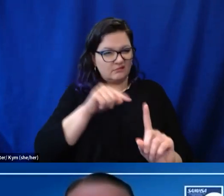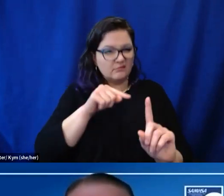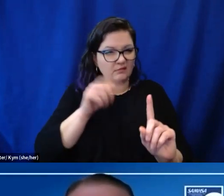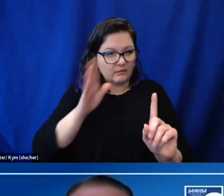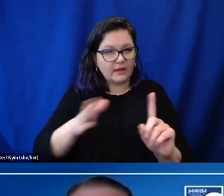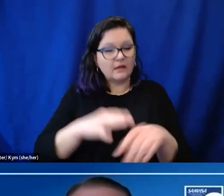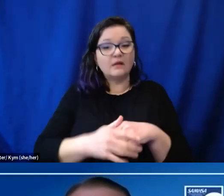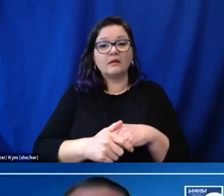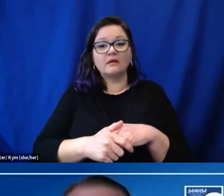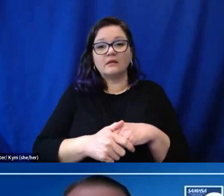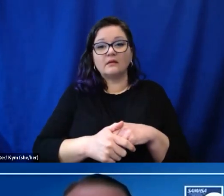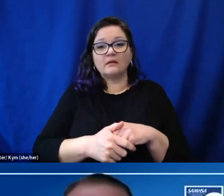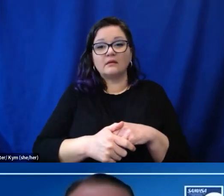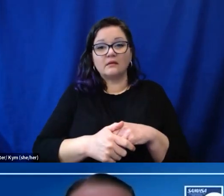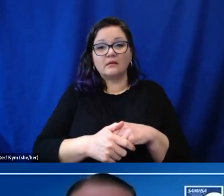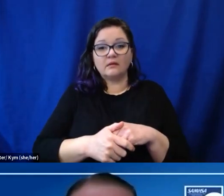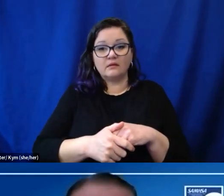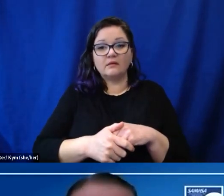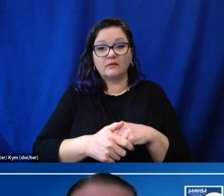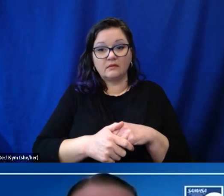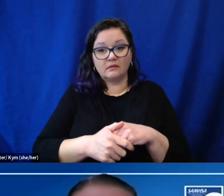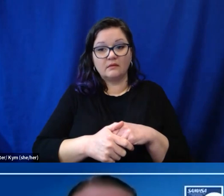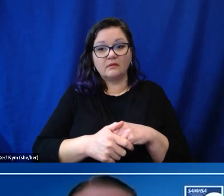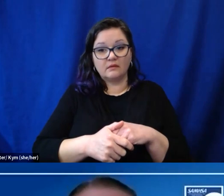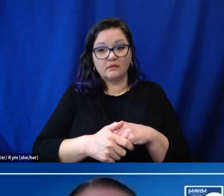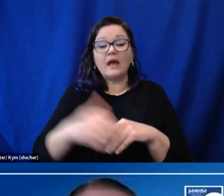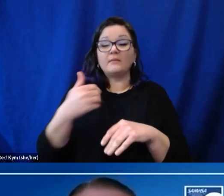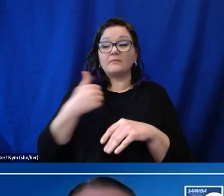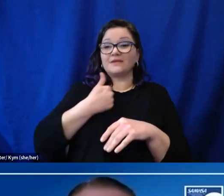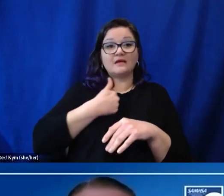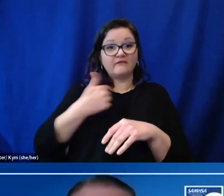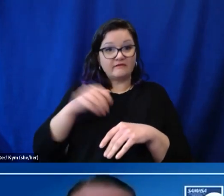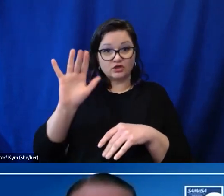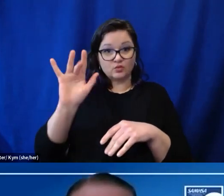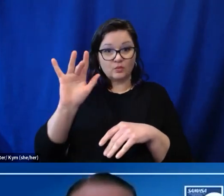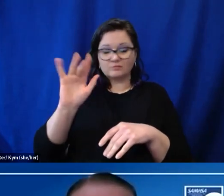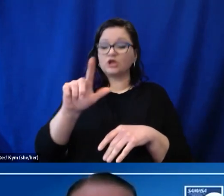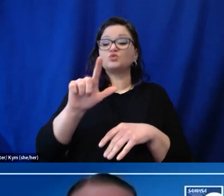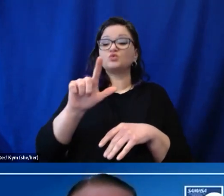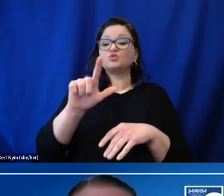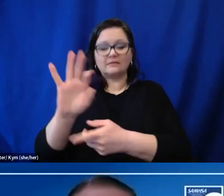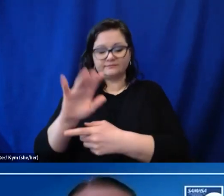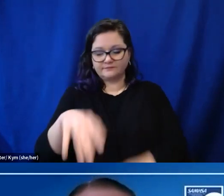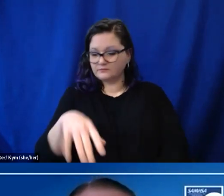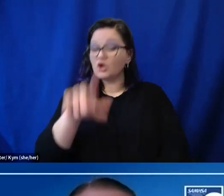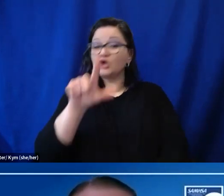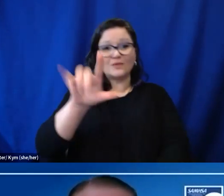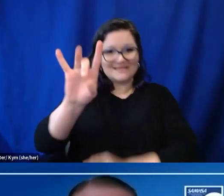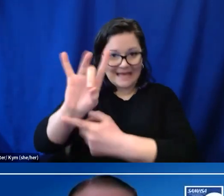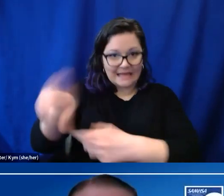just note that I have 28 years of experience now working at SAMHSA in different